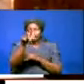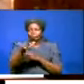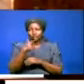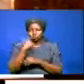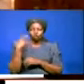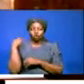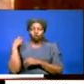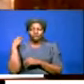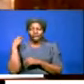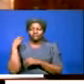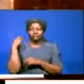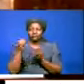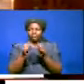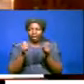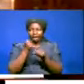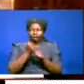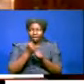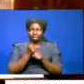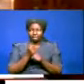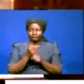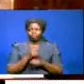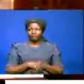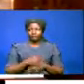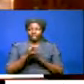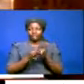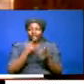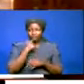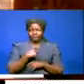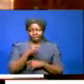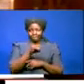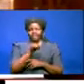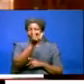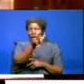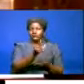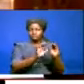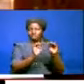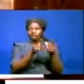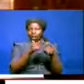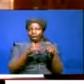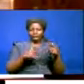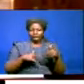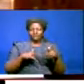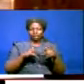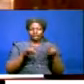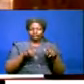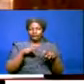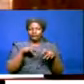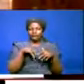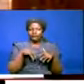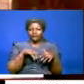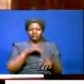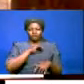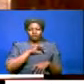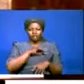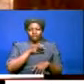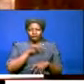he told me this is not personal, my adrenaline would start surging. I would start